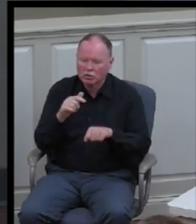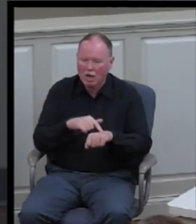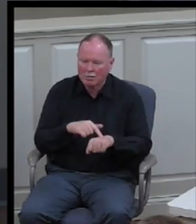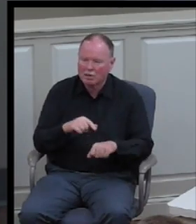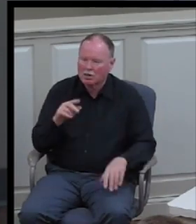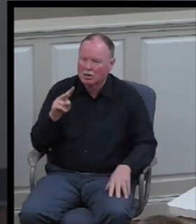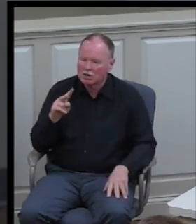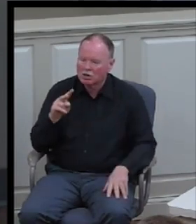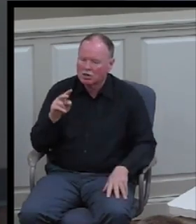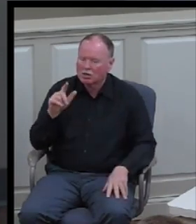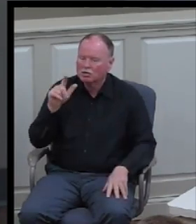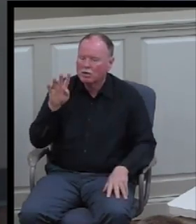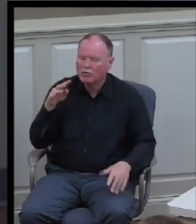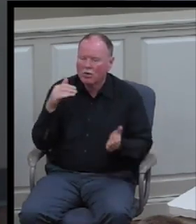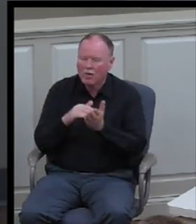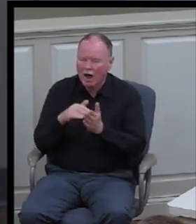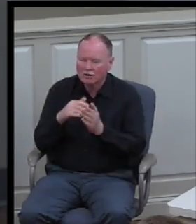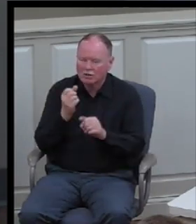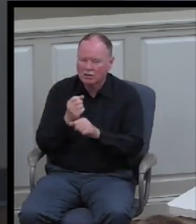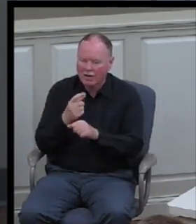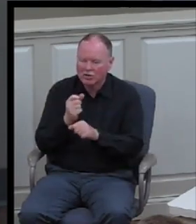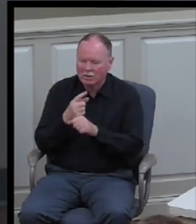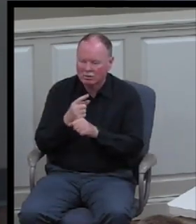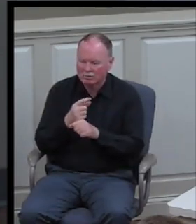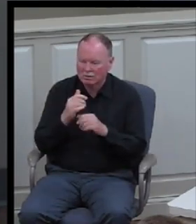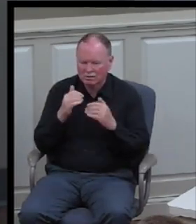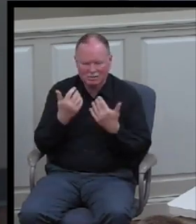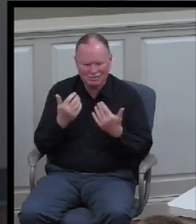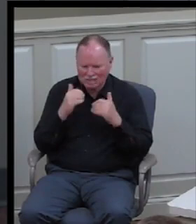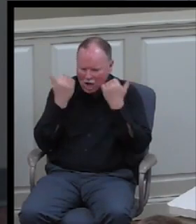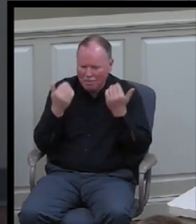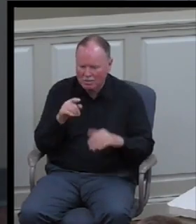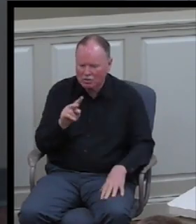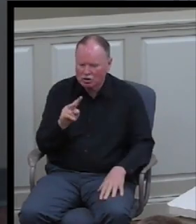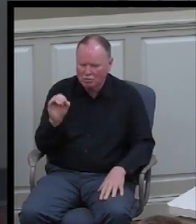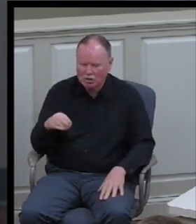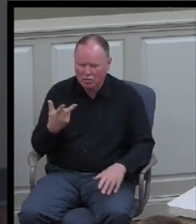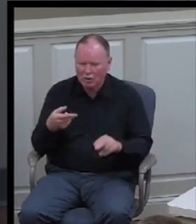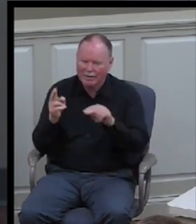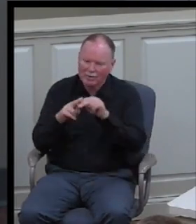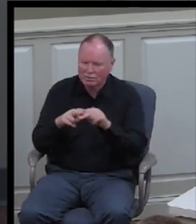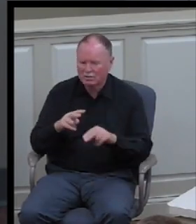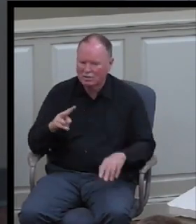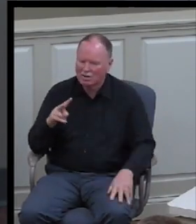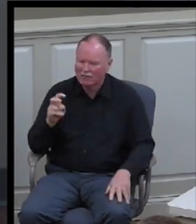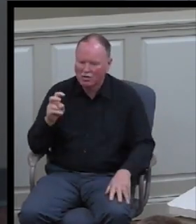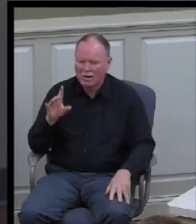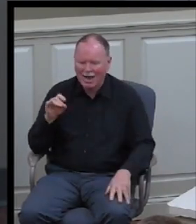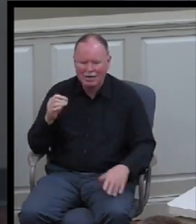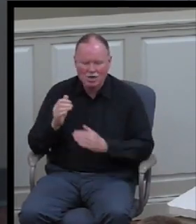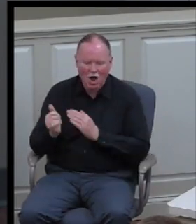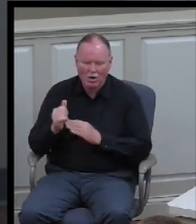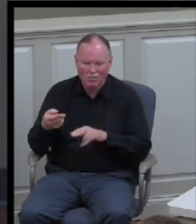makes $24,000 a year, which is an embarrassing salary. That person at 2% will be getting a $480